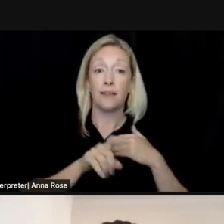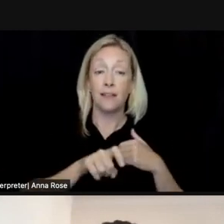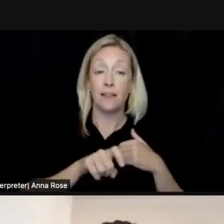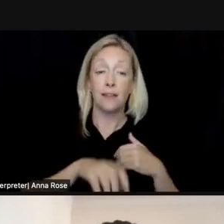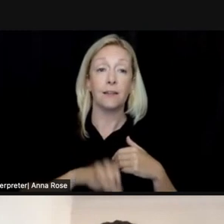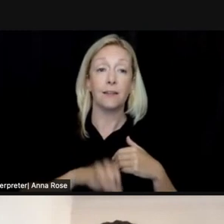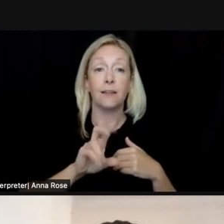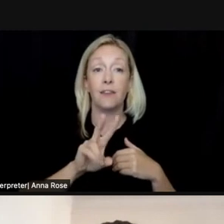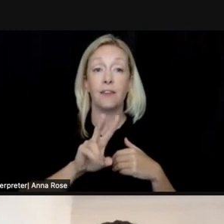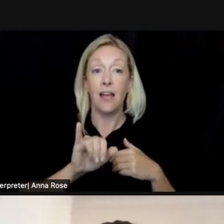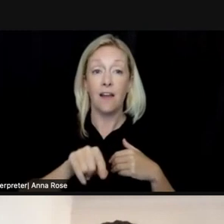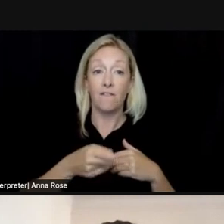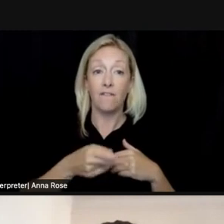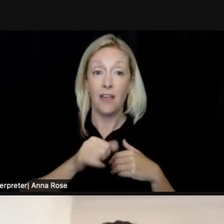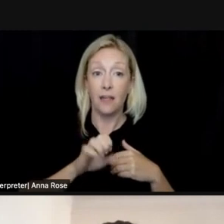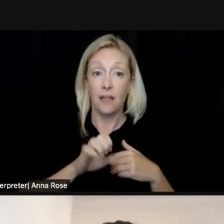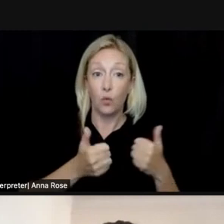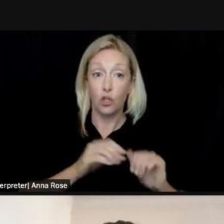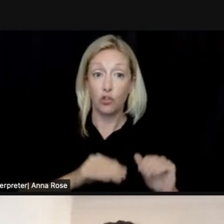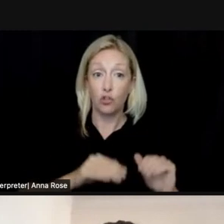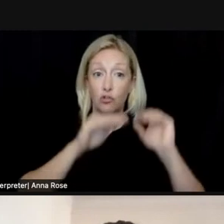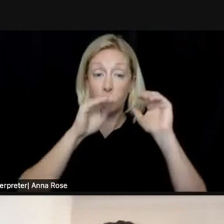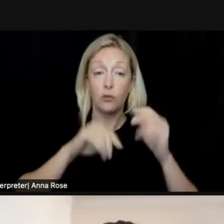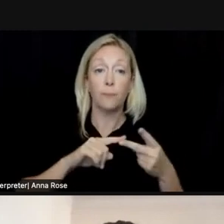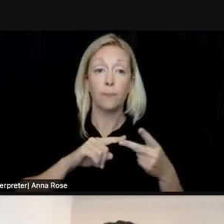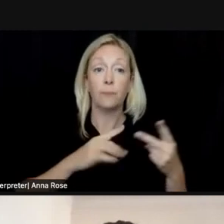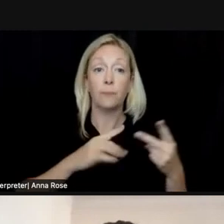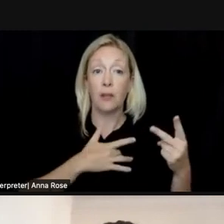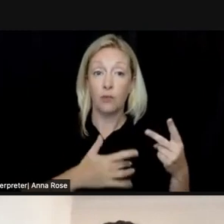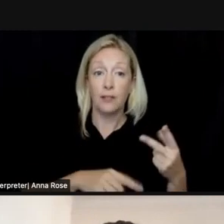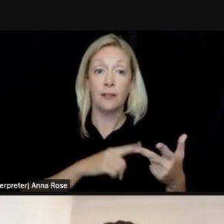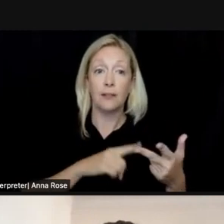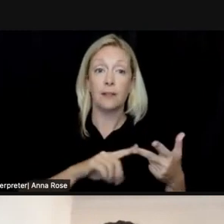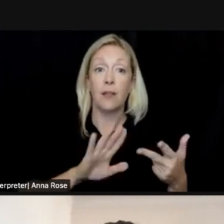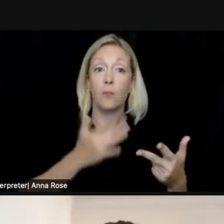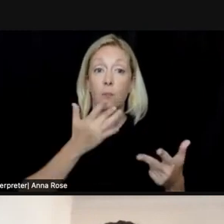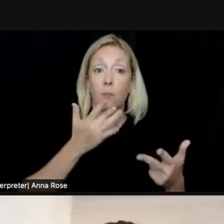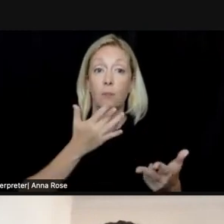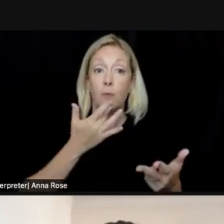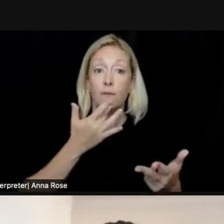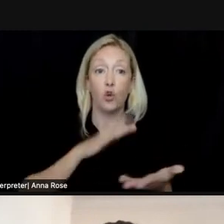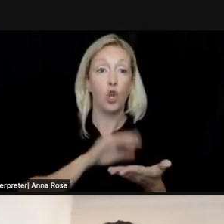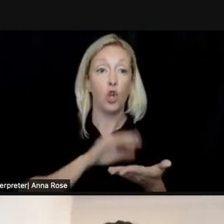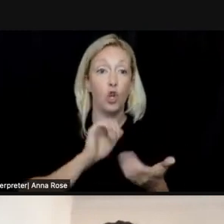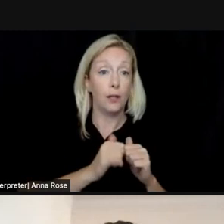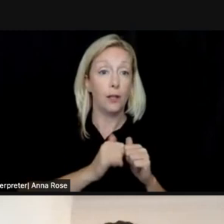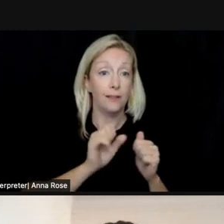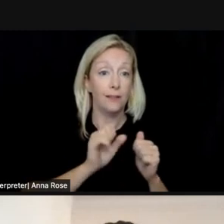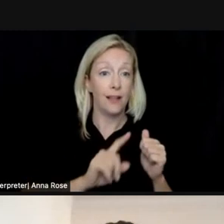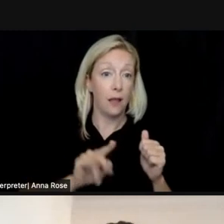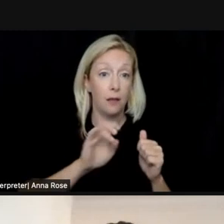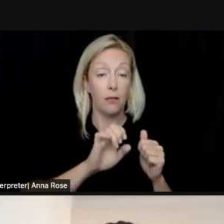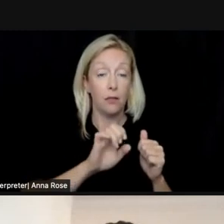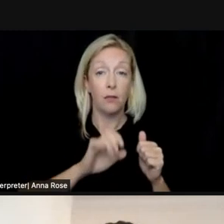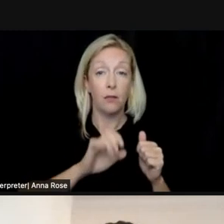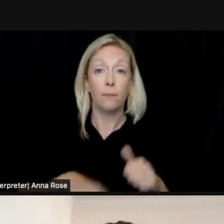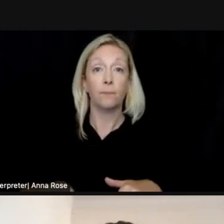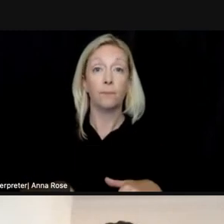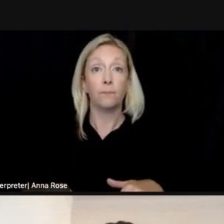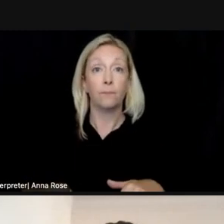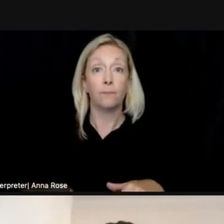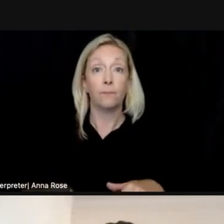the characteristics that they're experiencing, and their preferred learning channels. And so all of these things down the